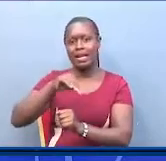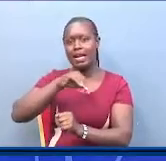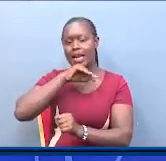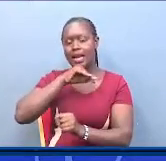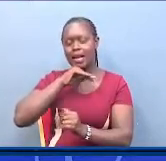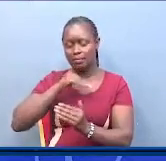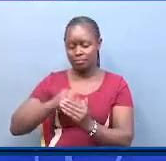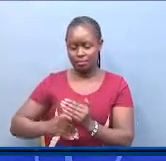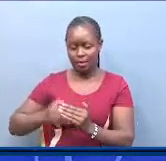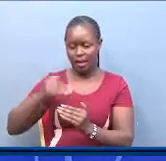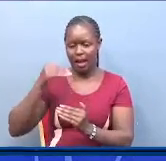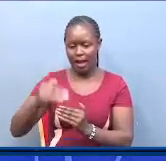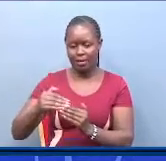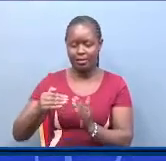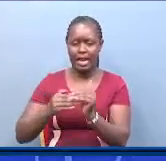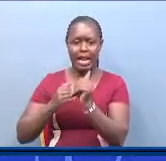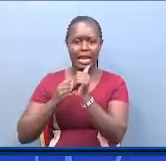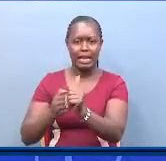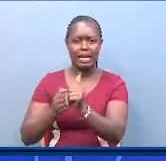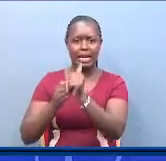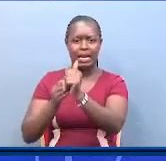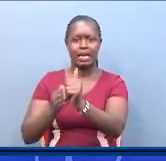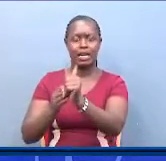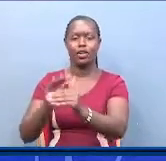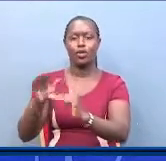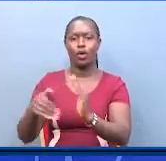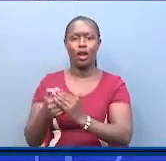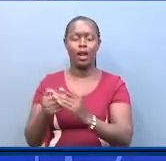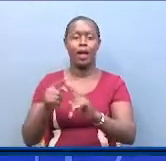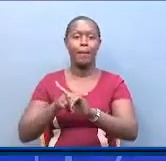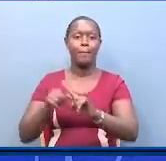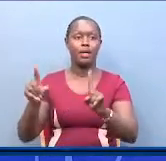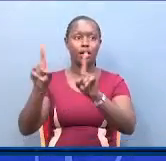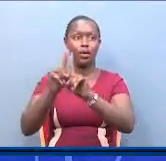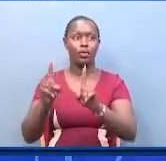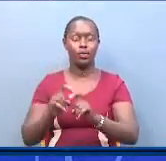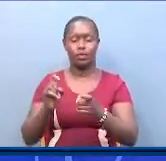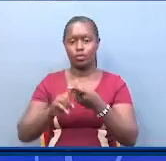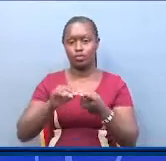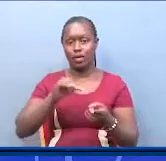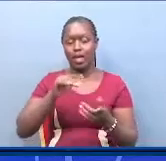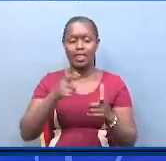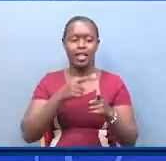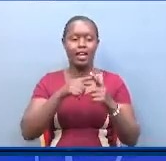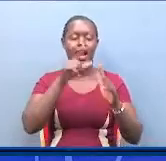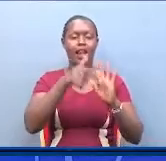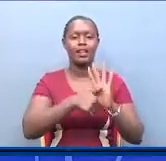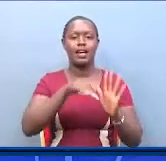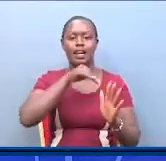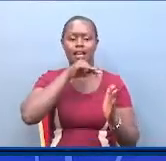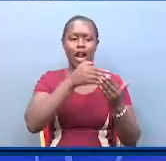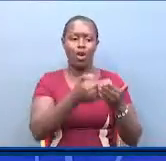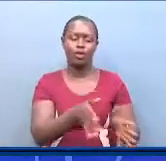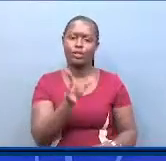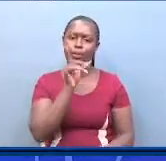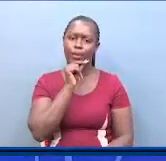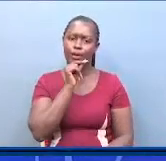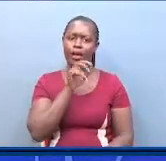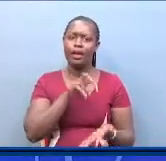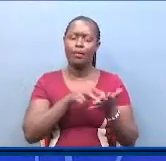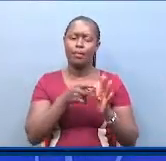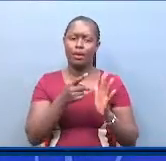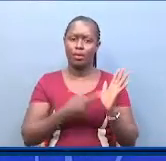contender in every election cycle that is there. Mm-hmm. But then resoundingly so, Raila has lost. It means that some